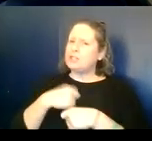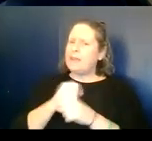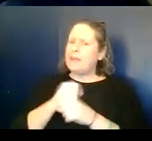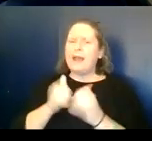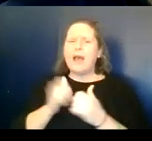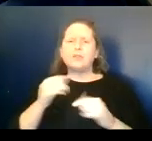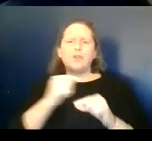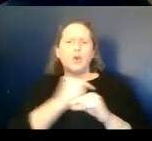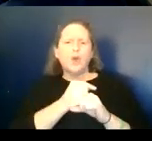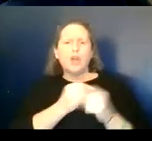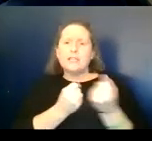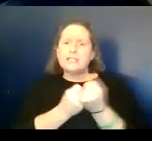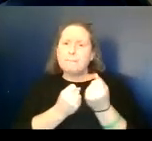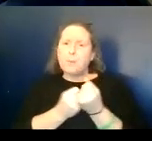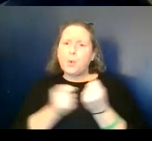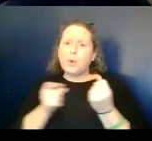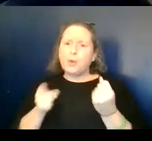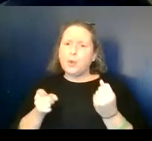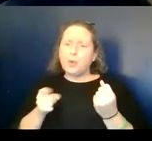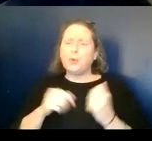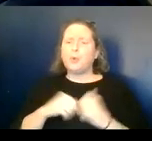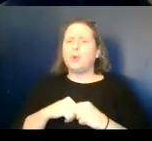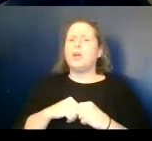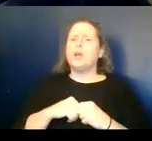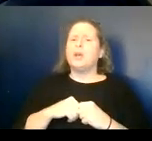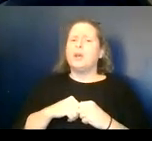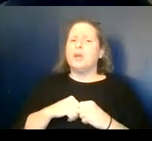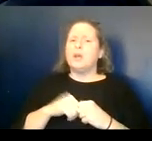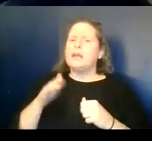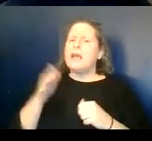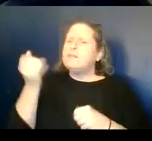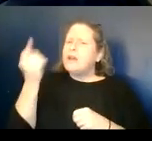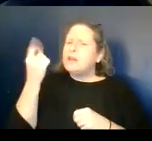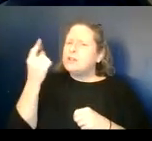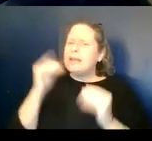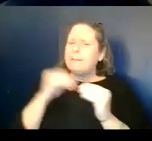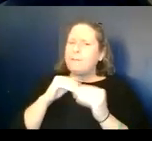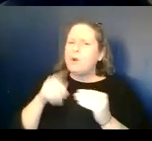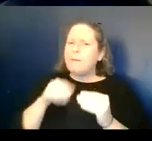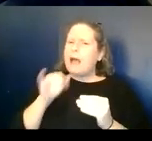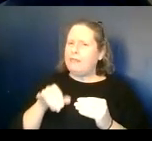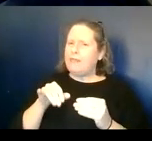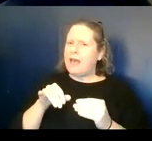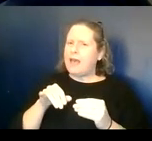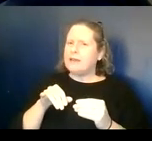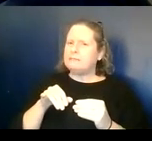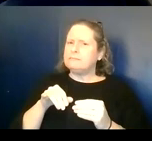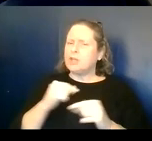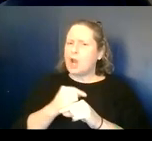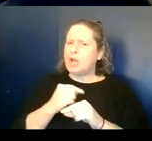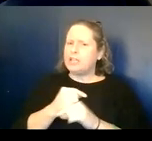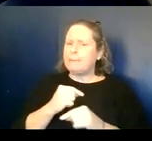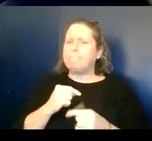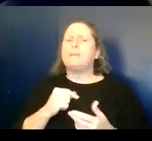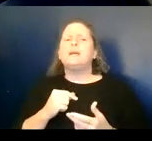support you? Kind of understanding more about that, and really wanting to make sure that